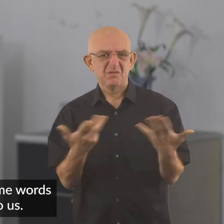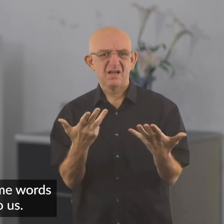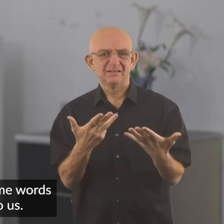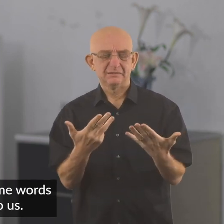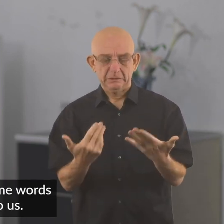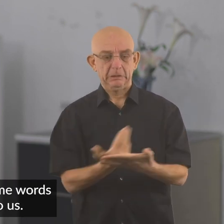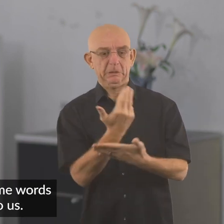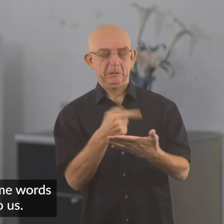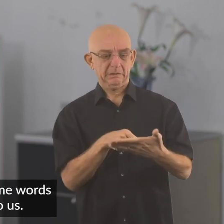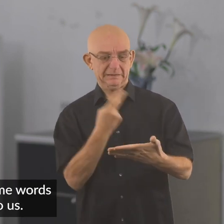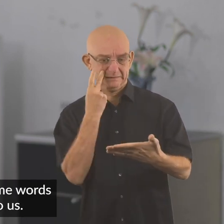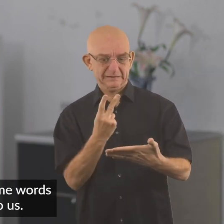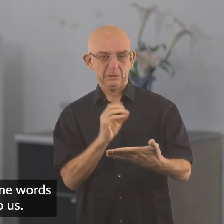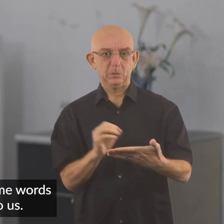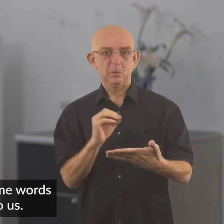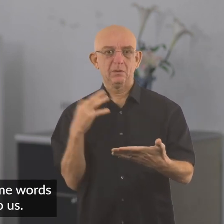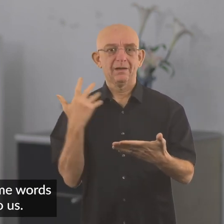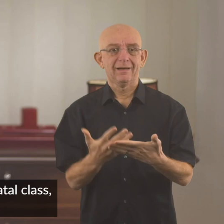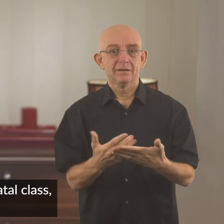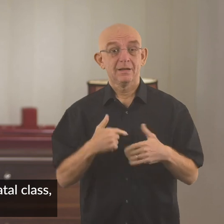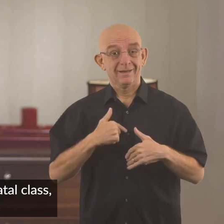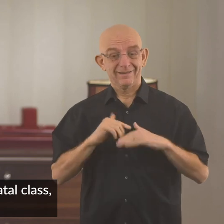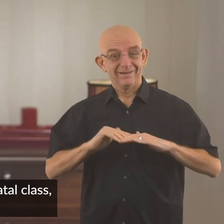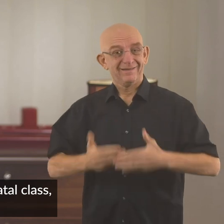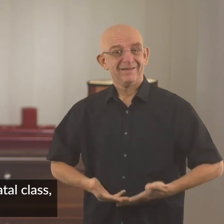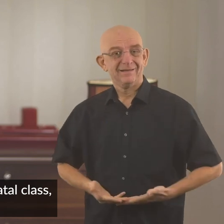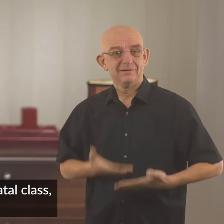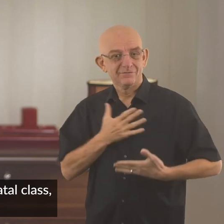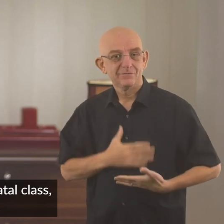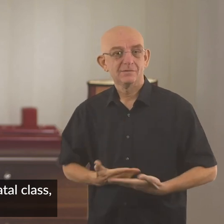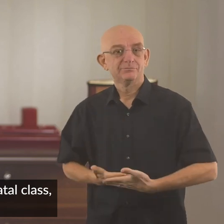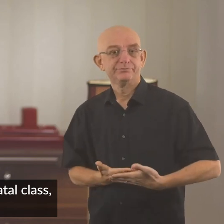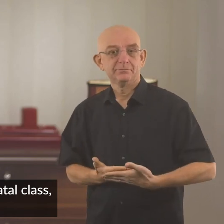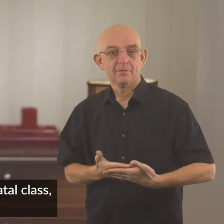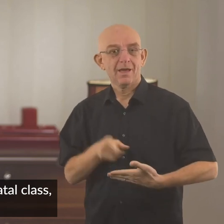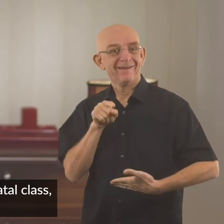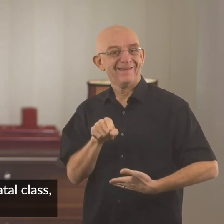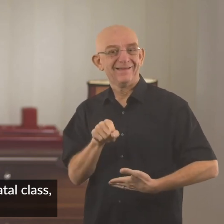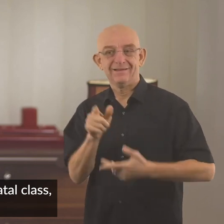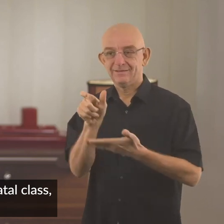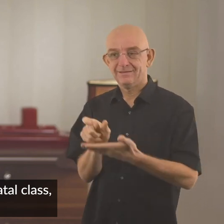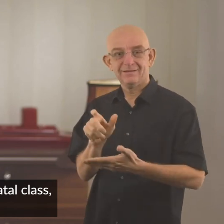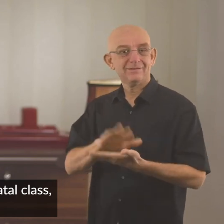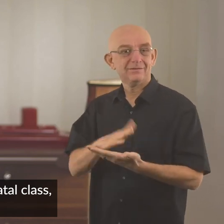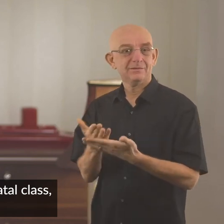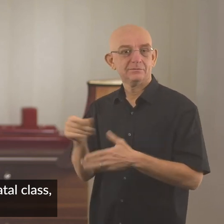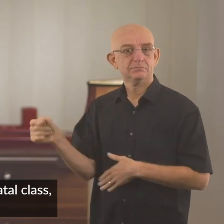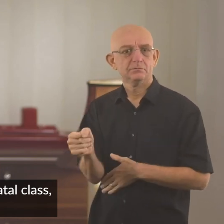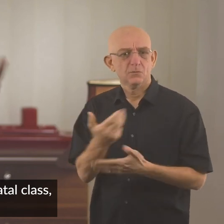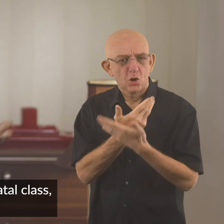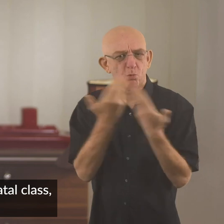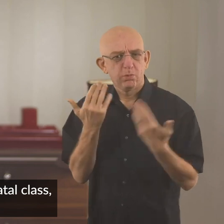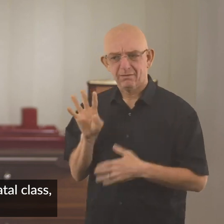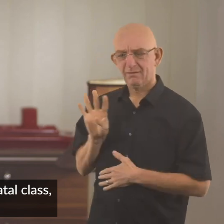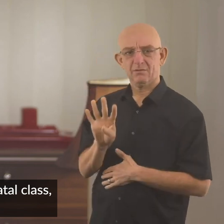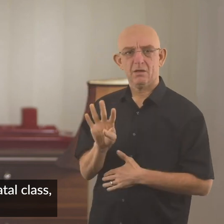words that they may be new to us. Anytime I go to for antenatal class, no